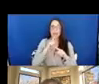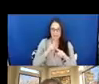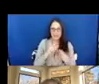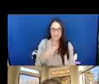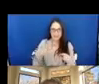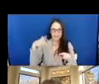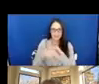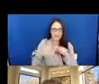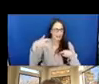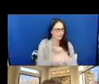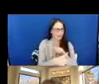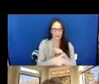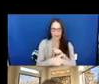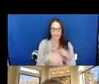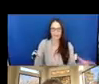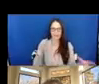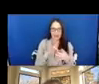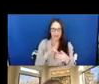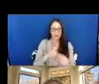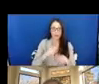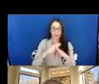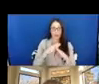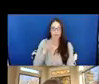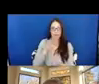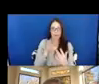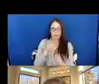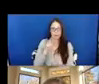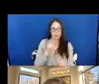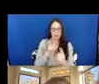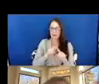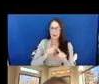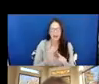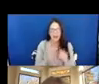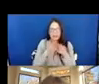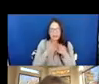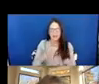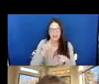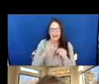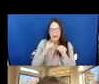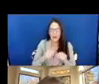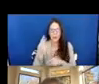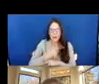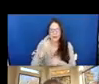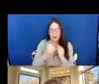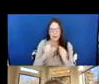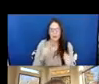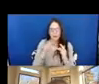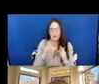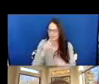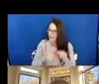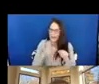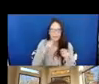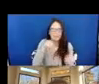is to prevent contact. But our children cannot go on one day without contact. They cannot feed,